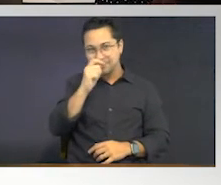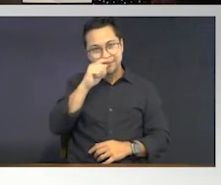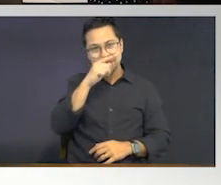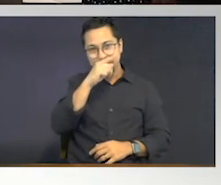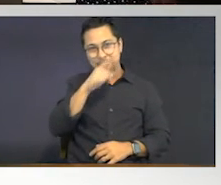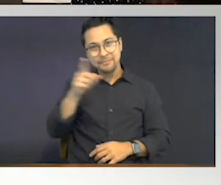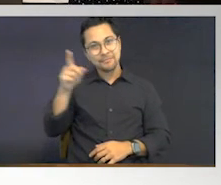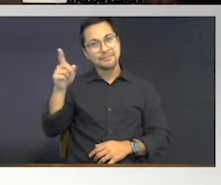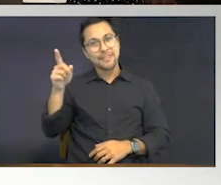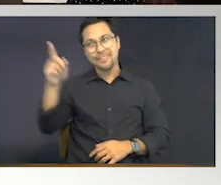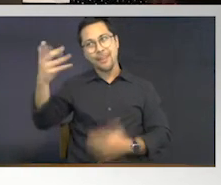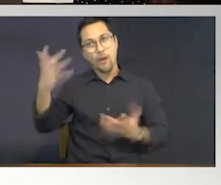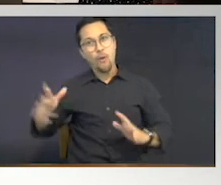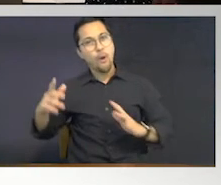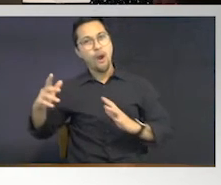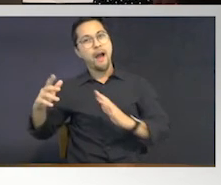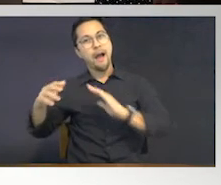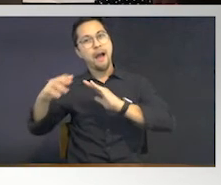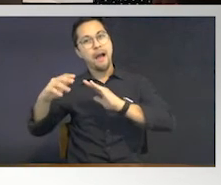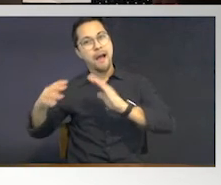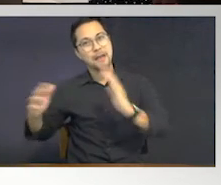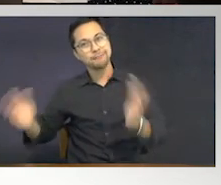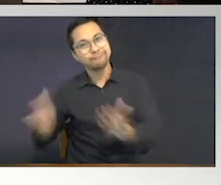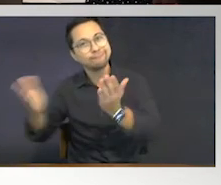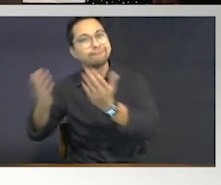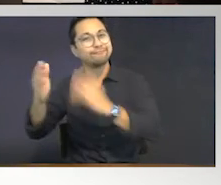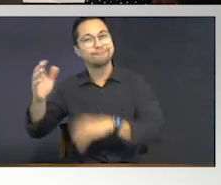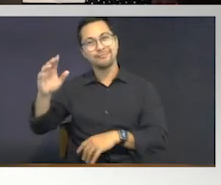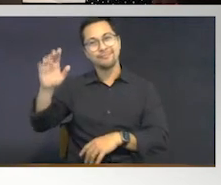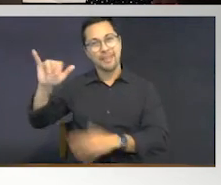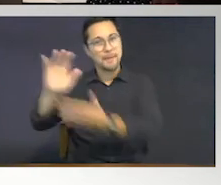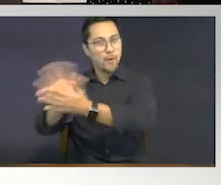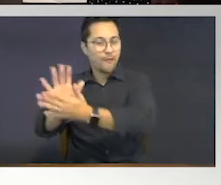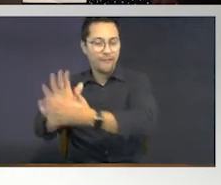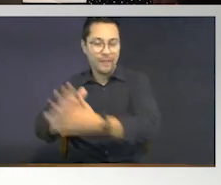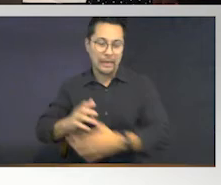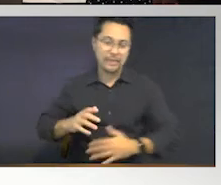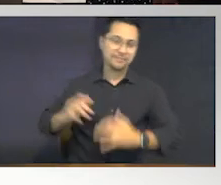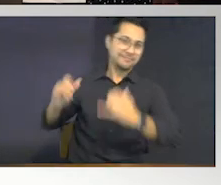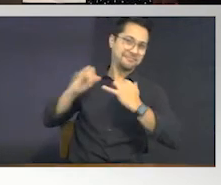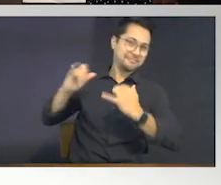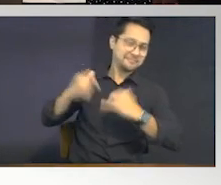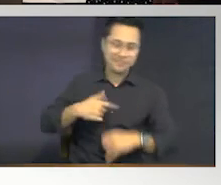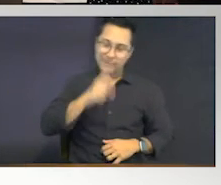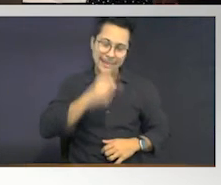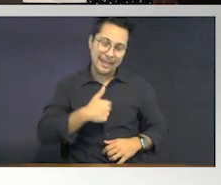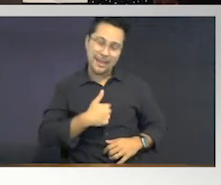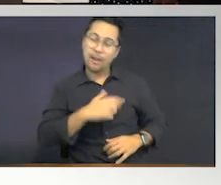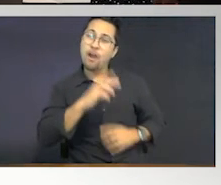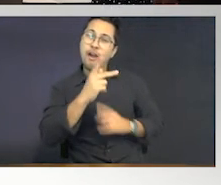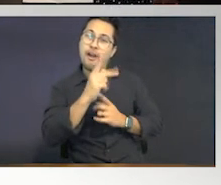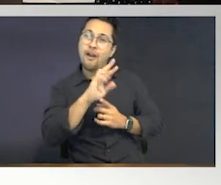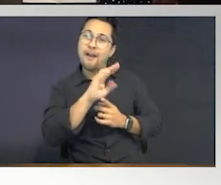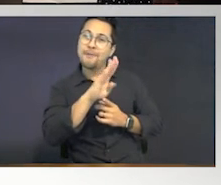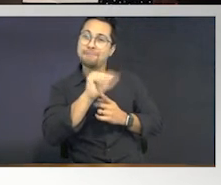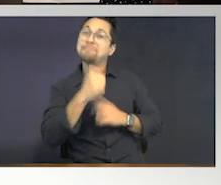don't recommend it either. So I like to believe in karma, right?